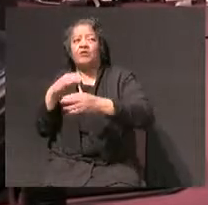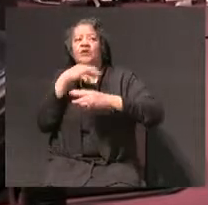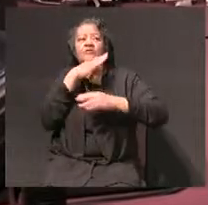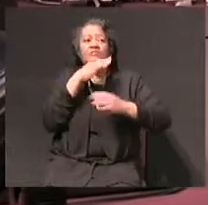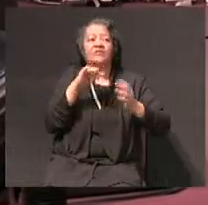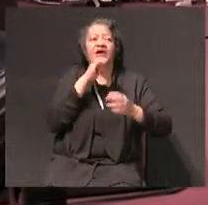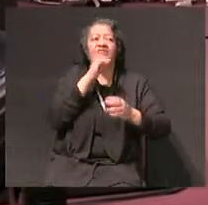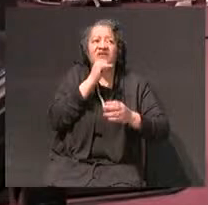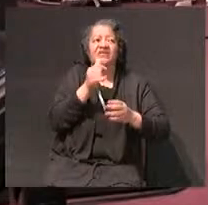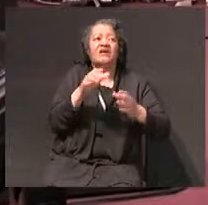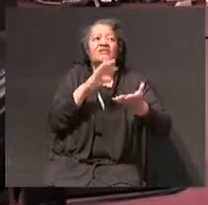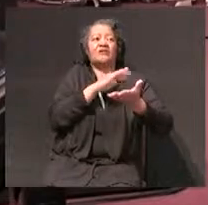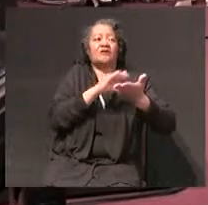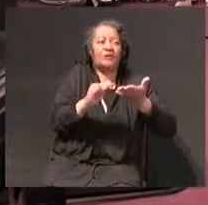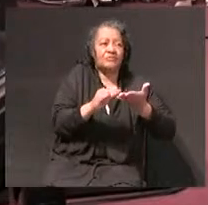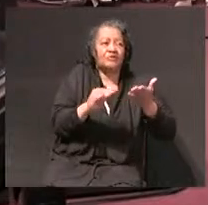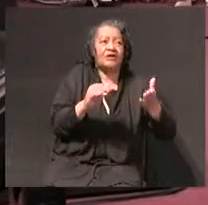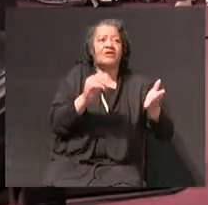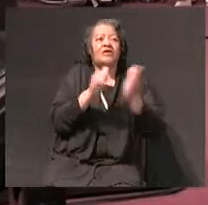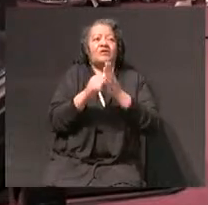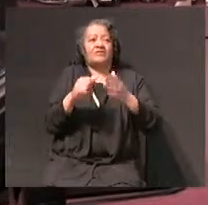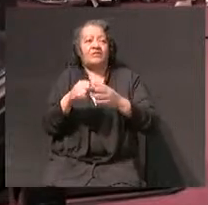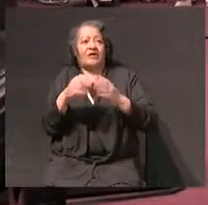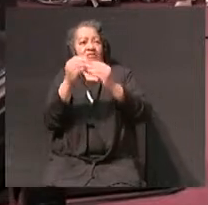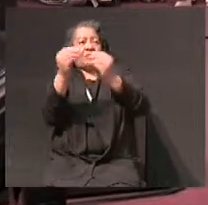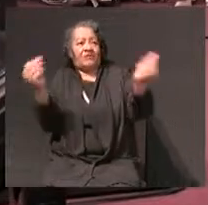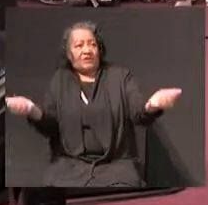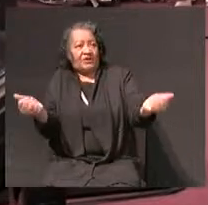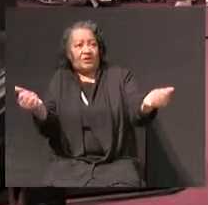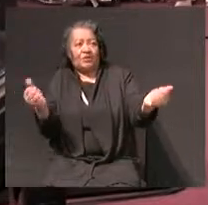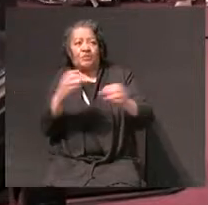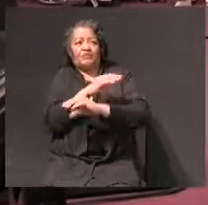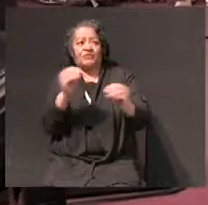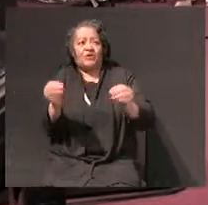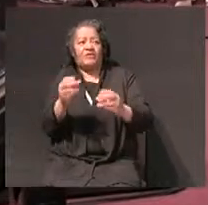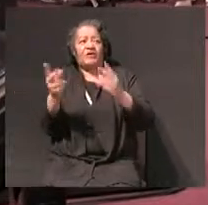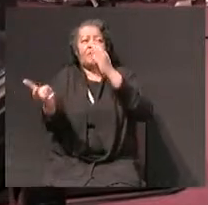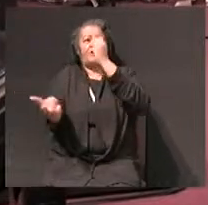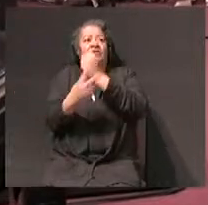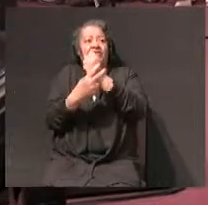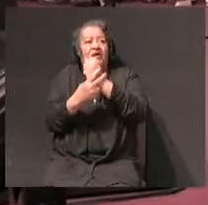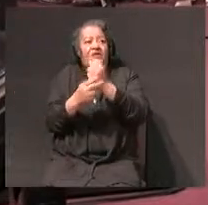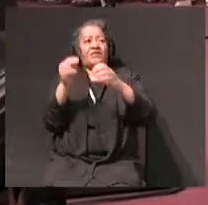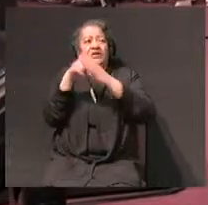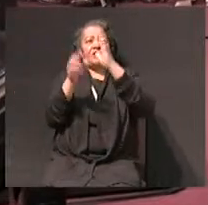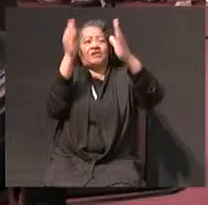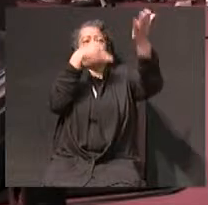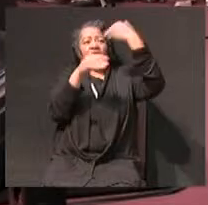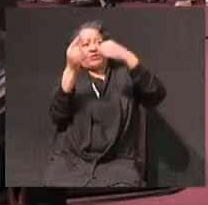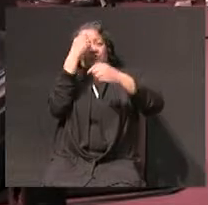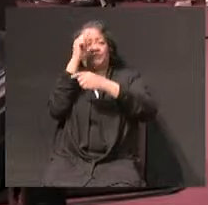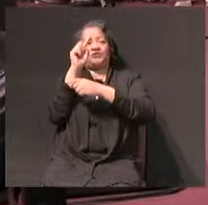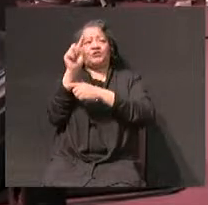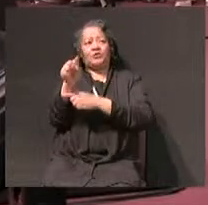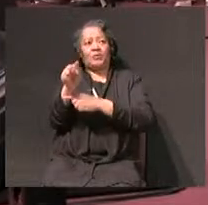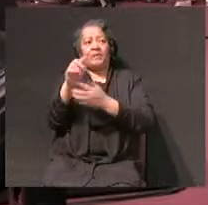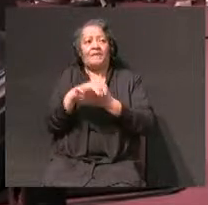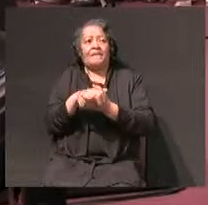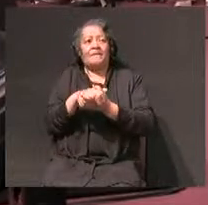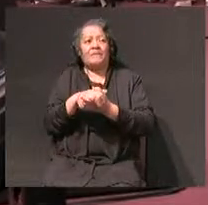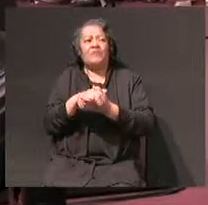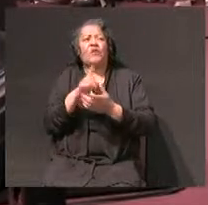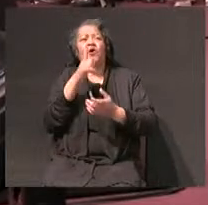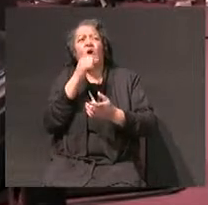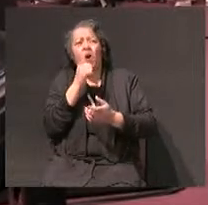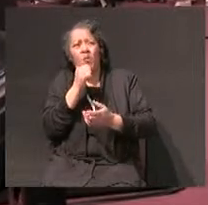and undefiled, and that fadeth not away, reserved in heaven for you,